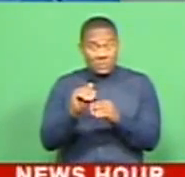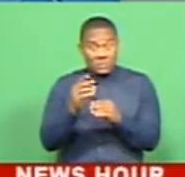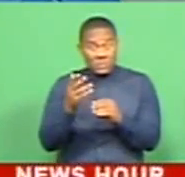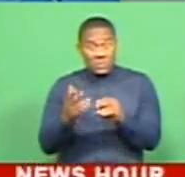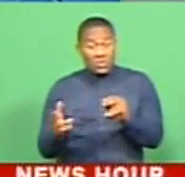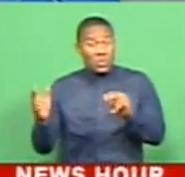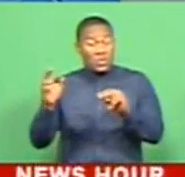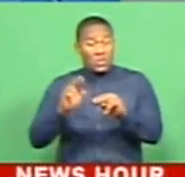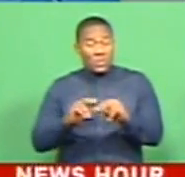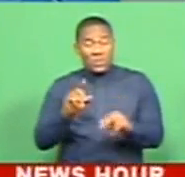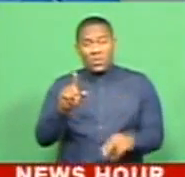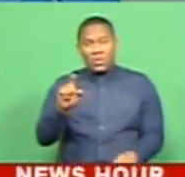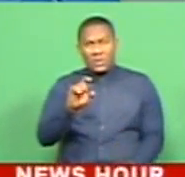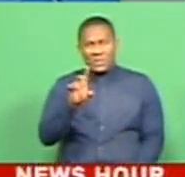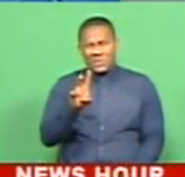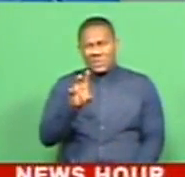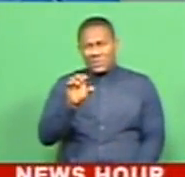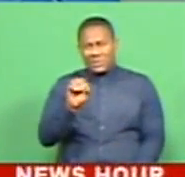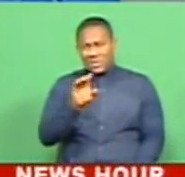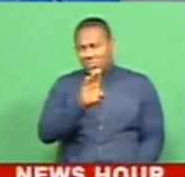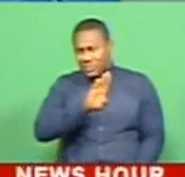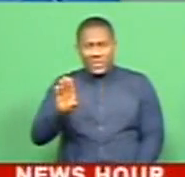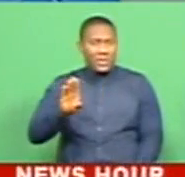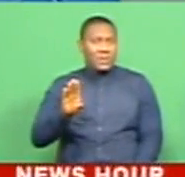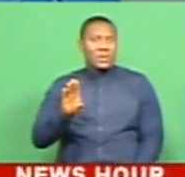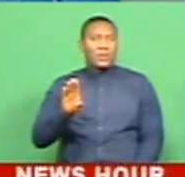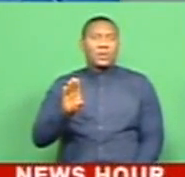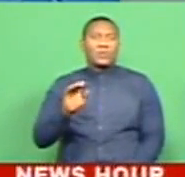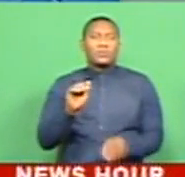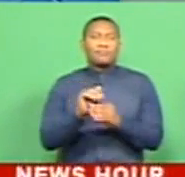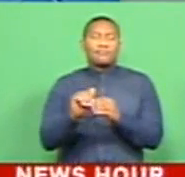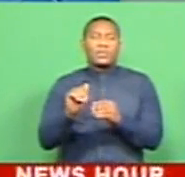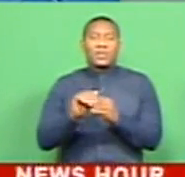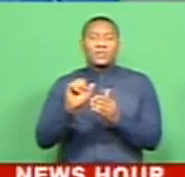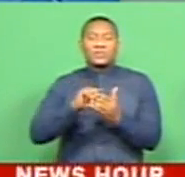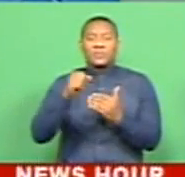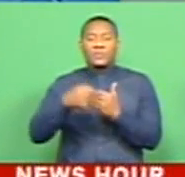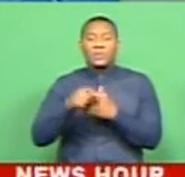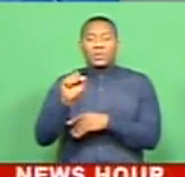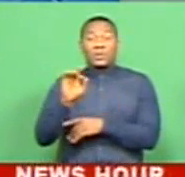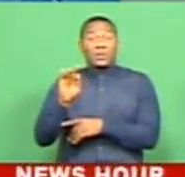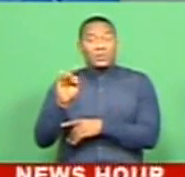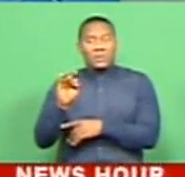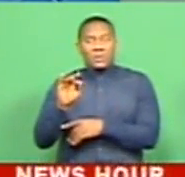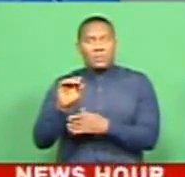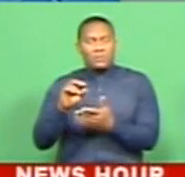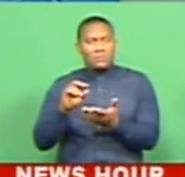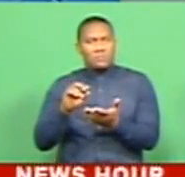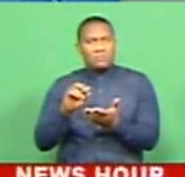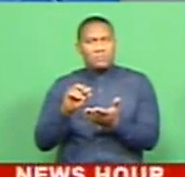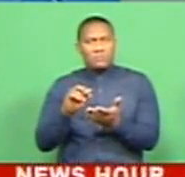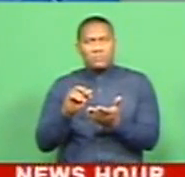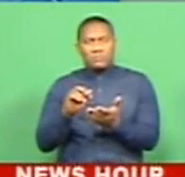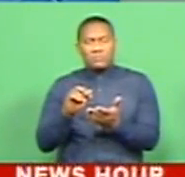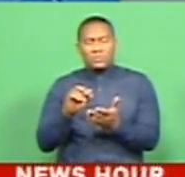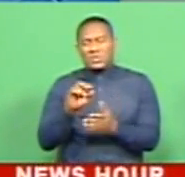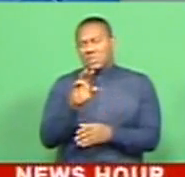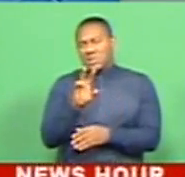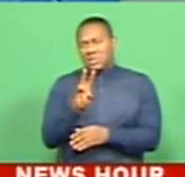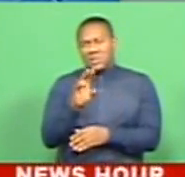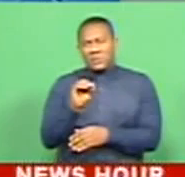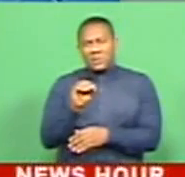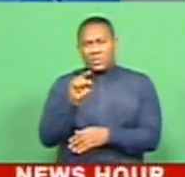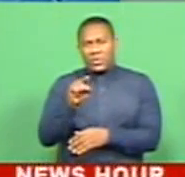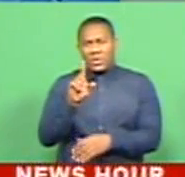170 billion Ghana cedis as of September 2018. The figure represents 70.1% of